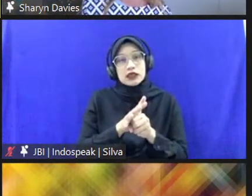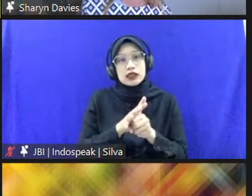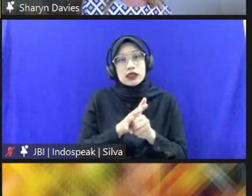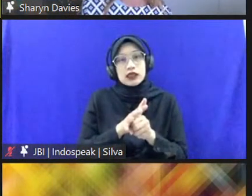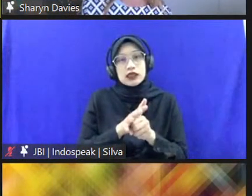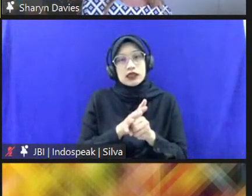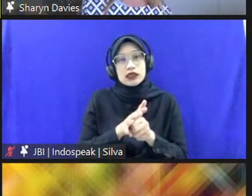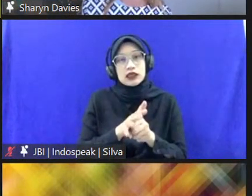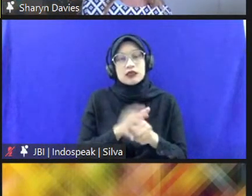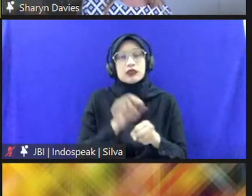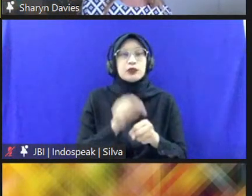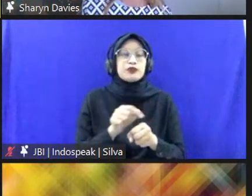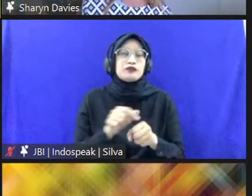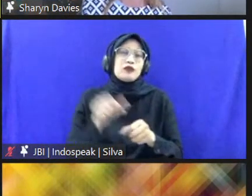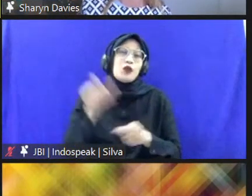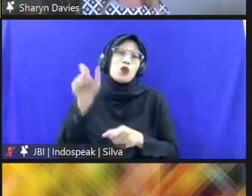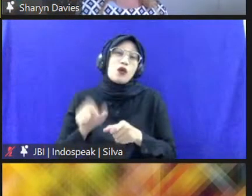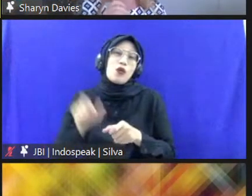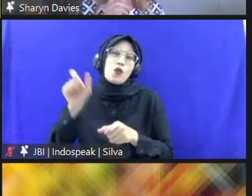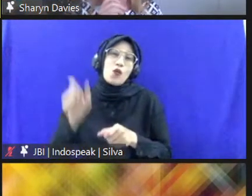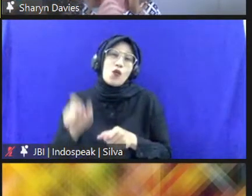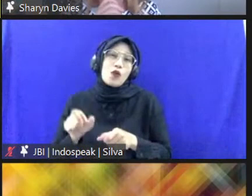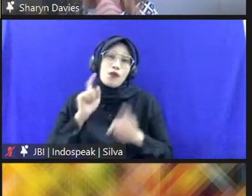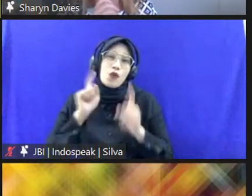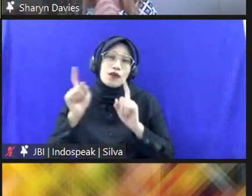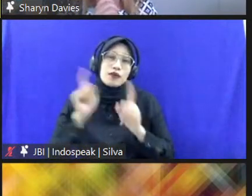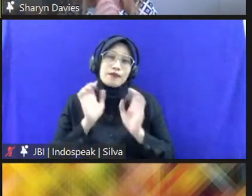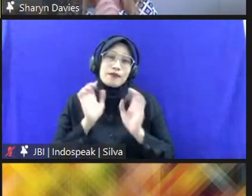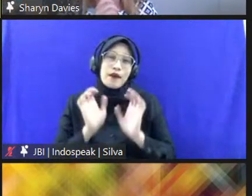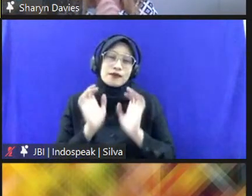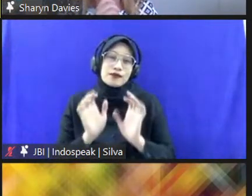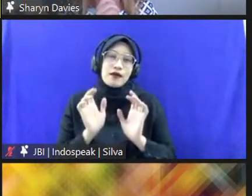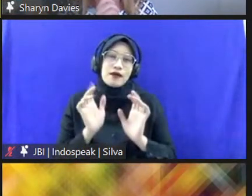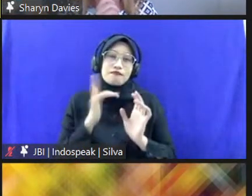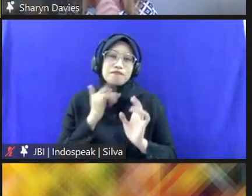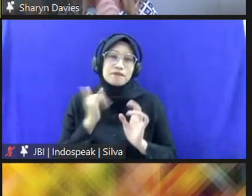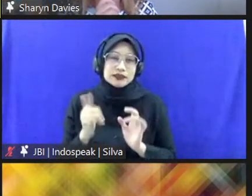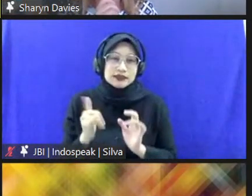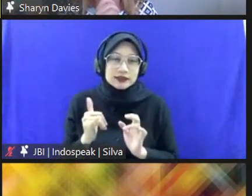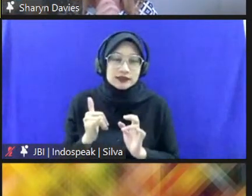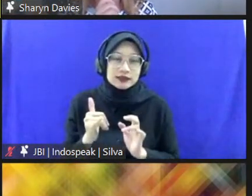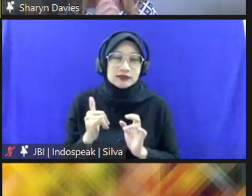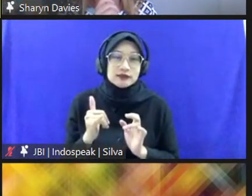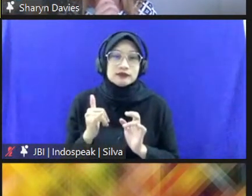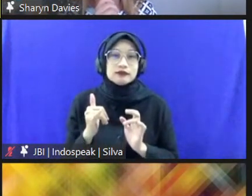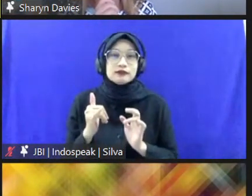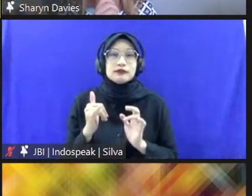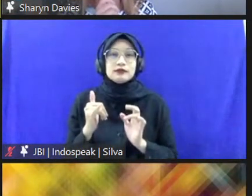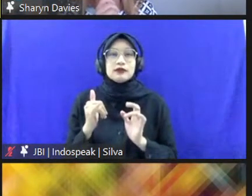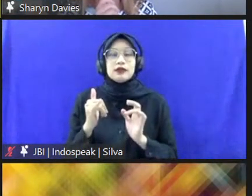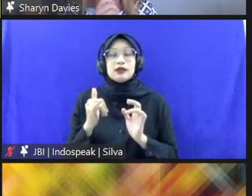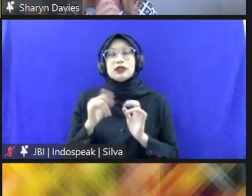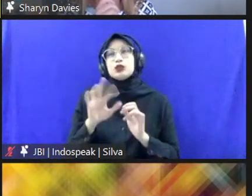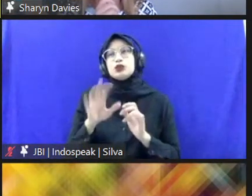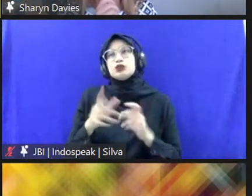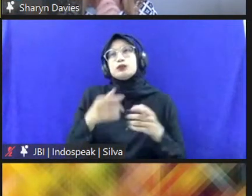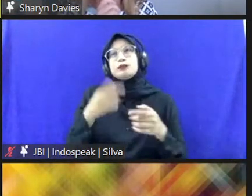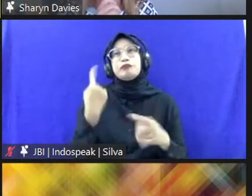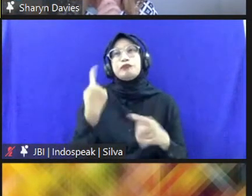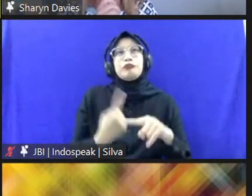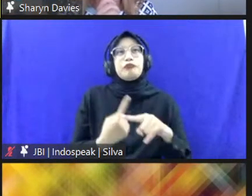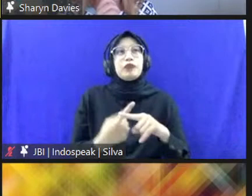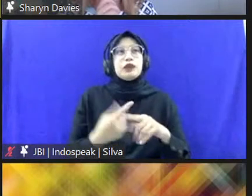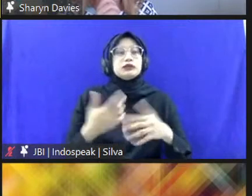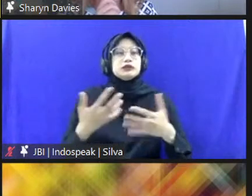jockeying between different elements within the state to sort of champion national production